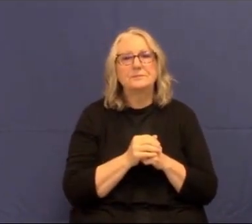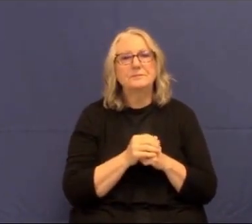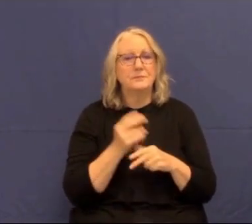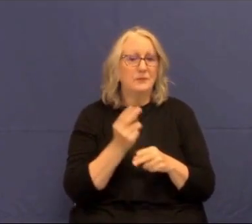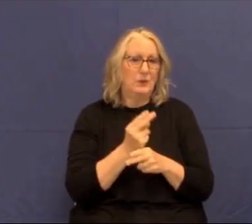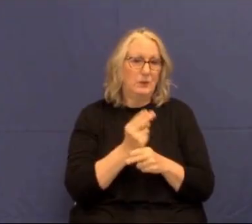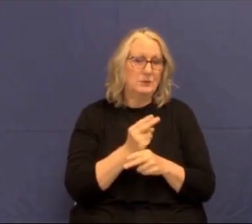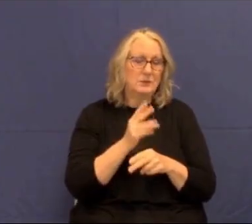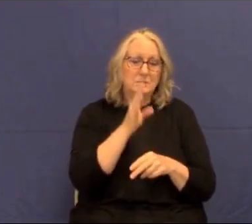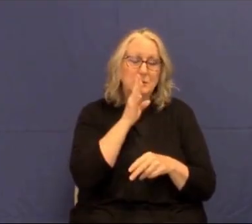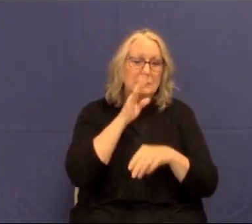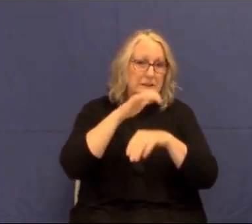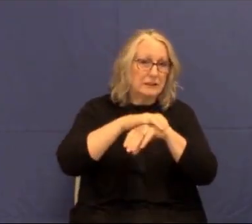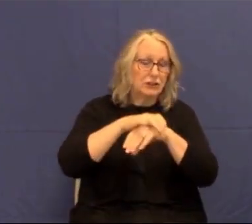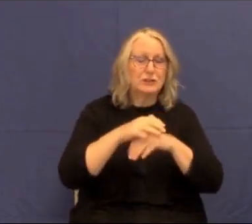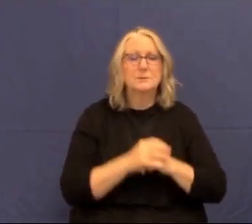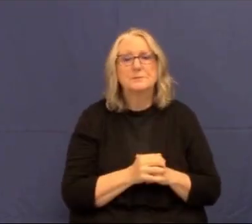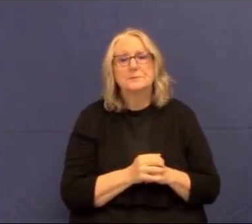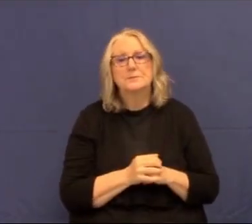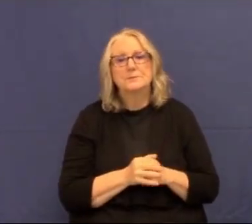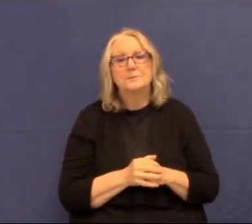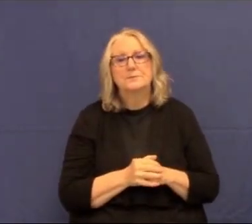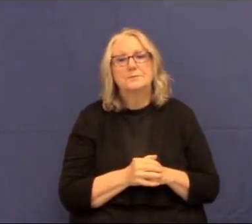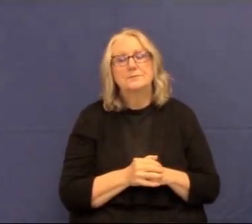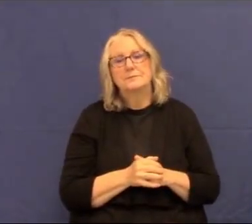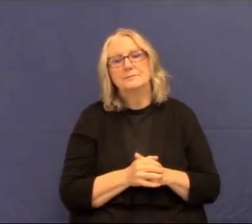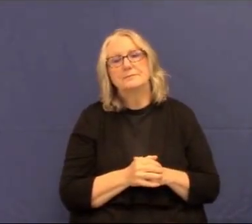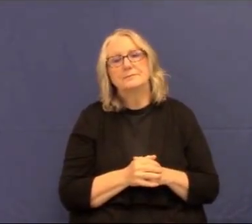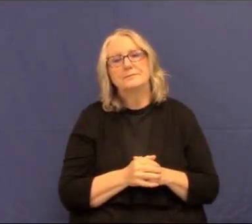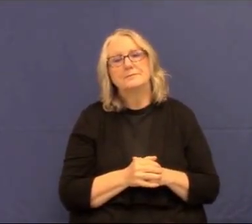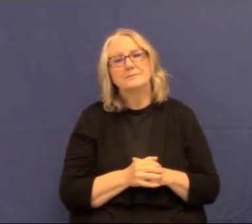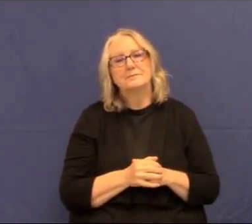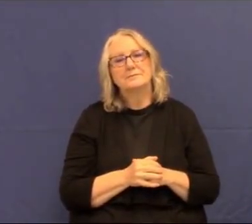my cochlear implants and use spoken English.